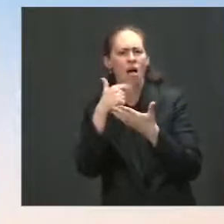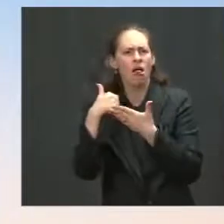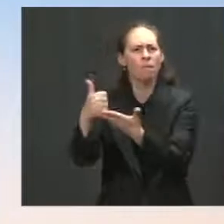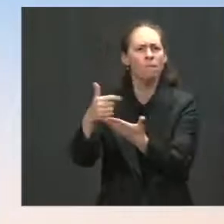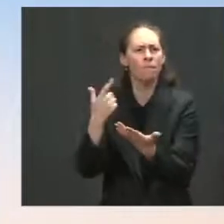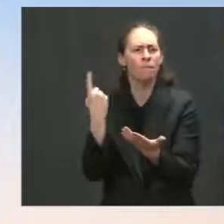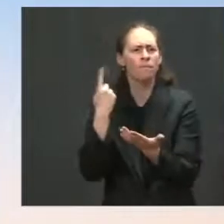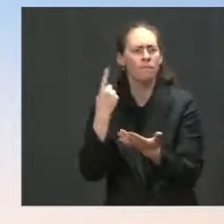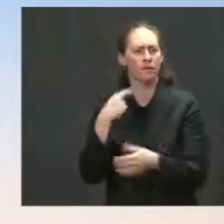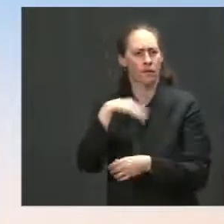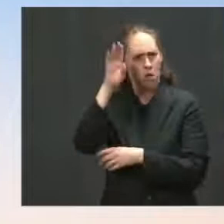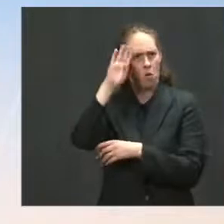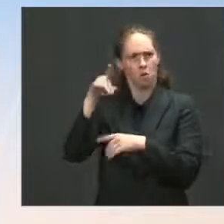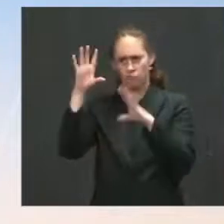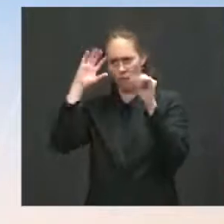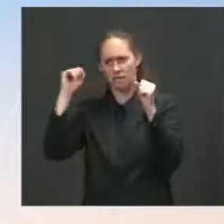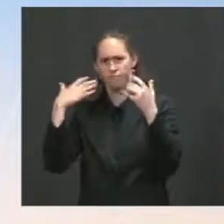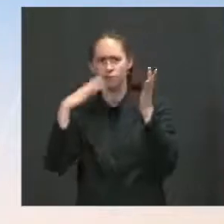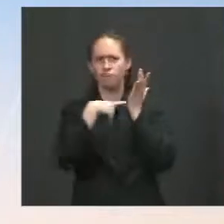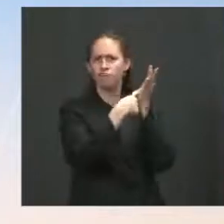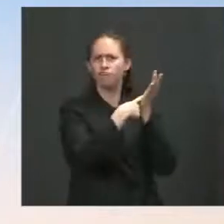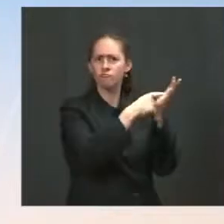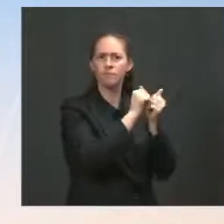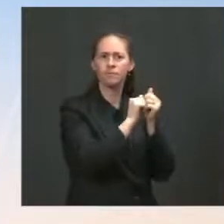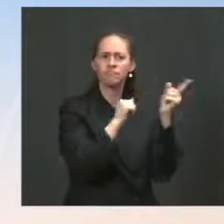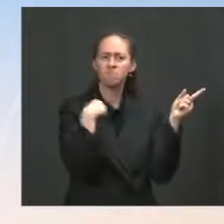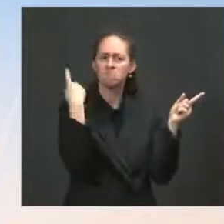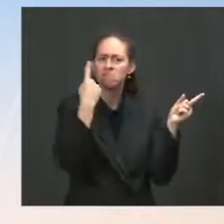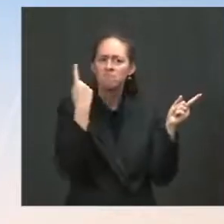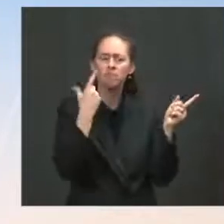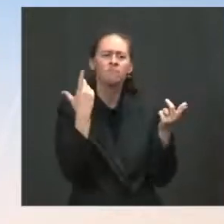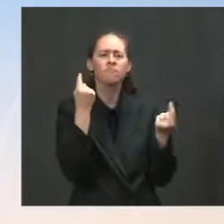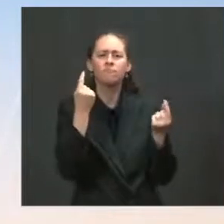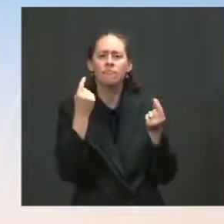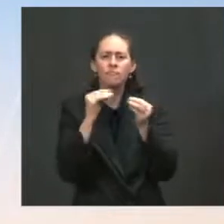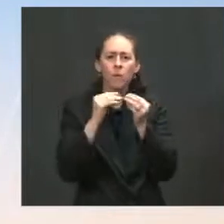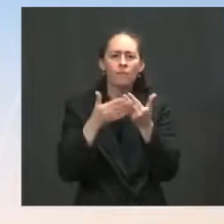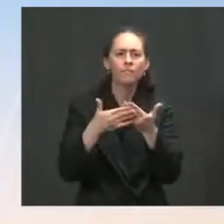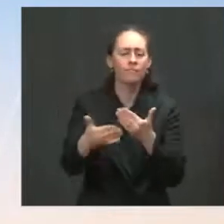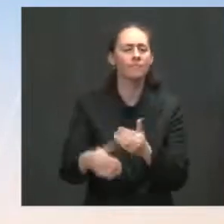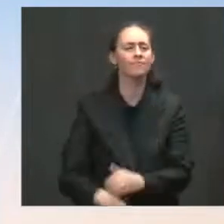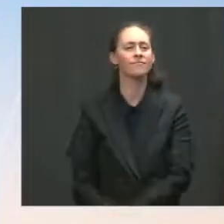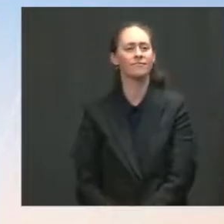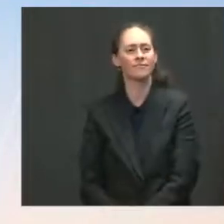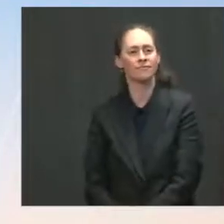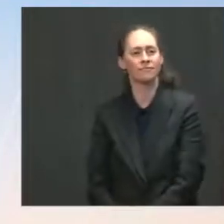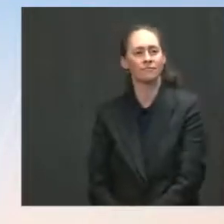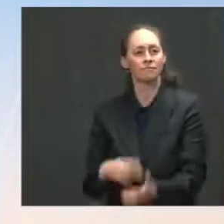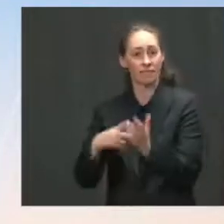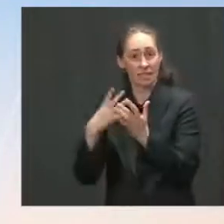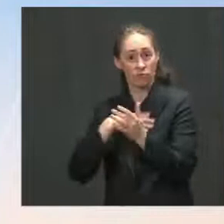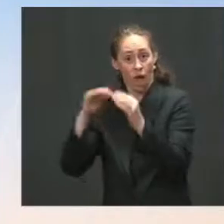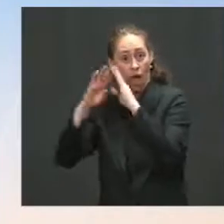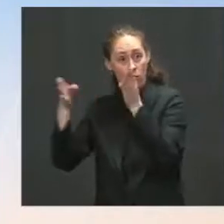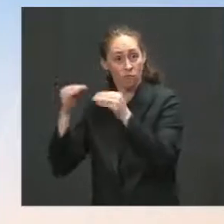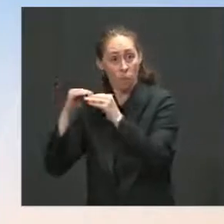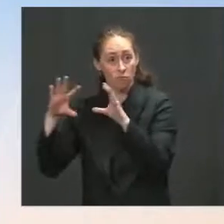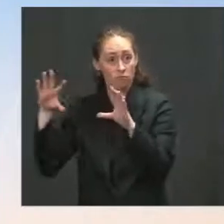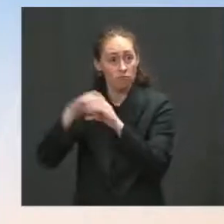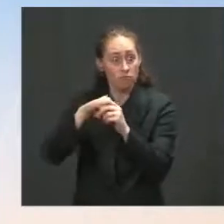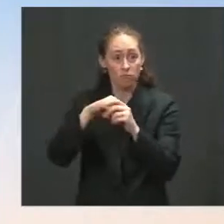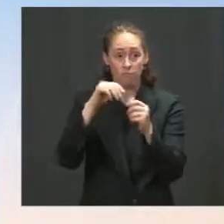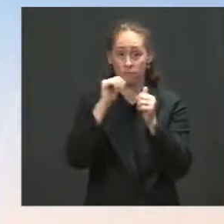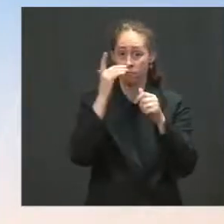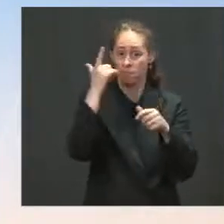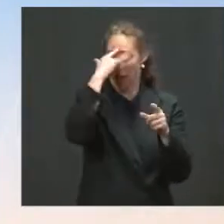What role did that play in the ultimate decision of the White House to move forward with the new order? Well, I don't think anyone could hear